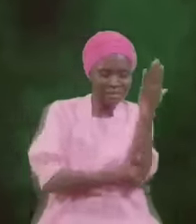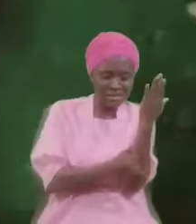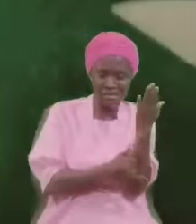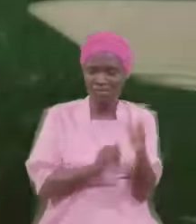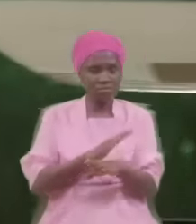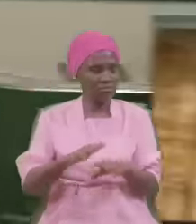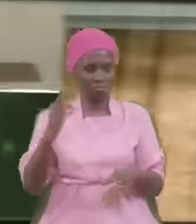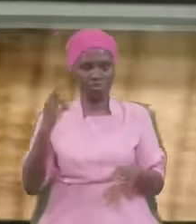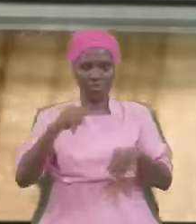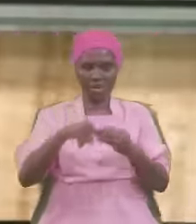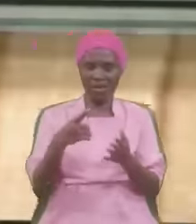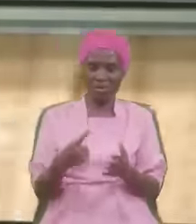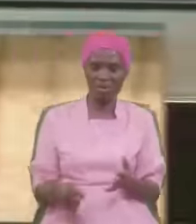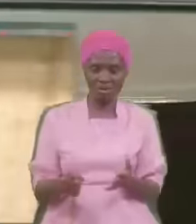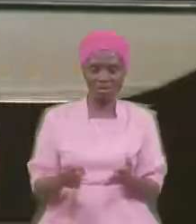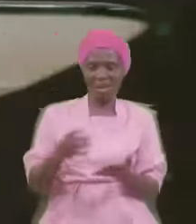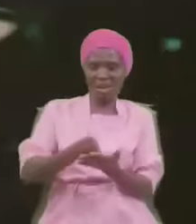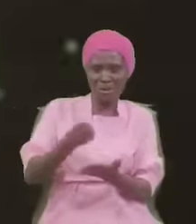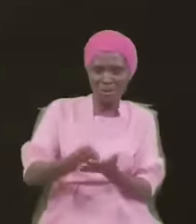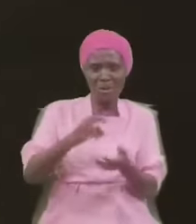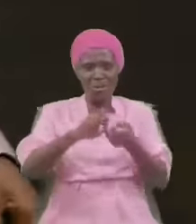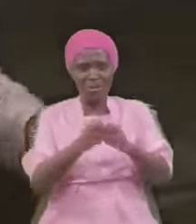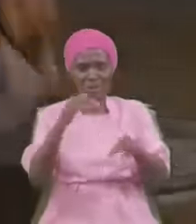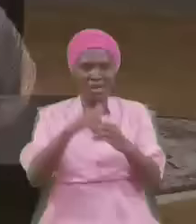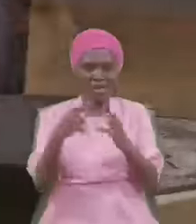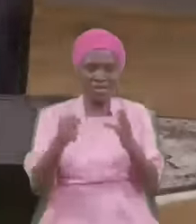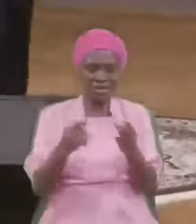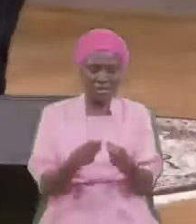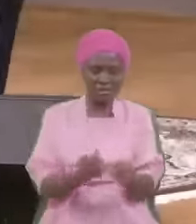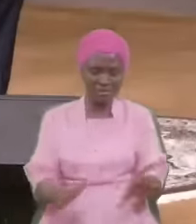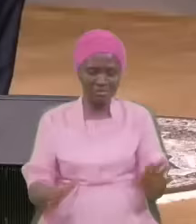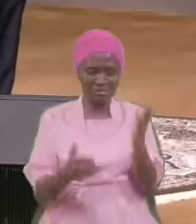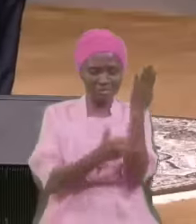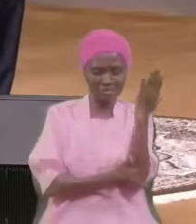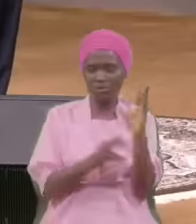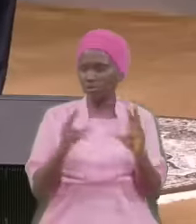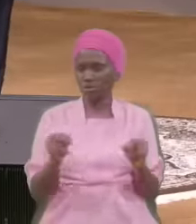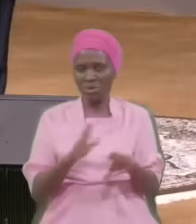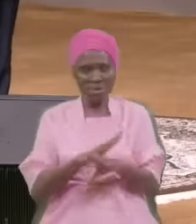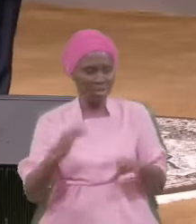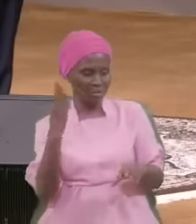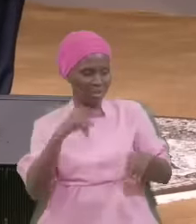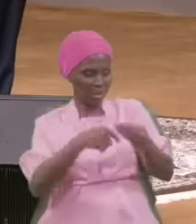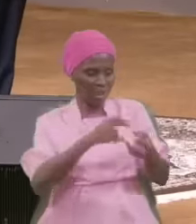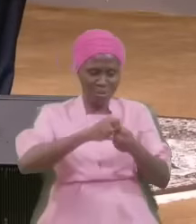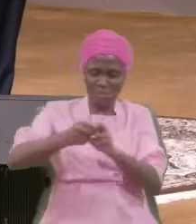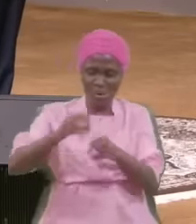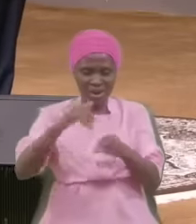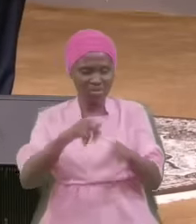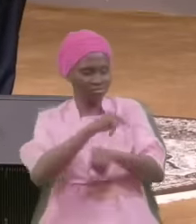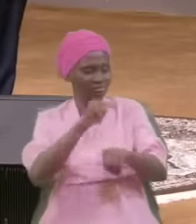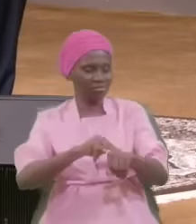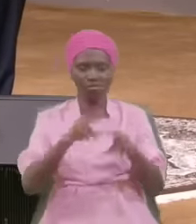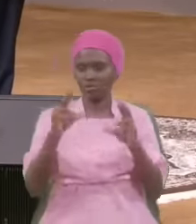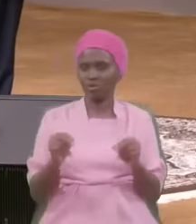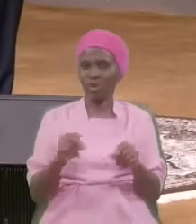They didn't preach the problems in the nation. There they preached the gospel. And